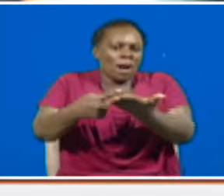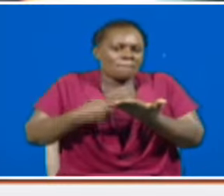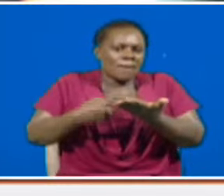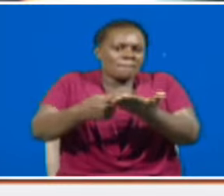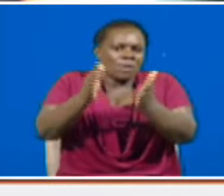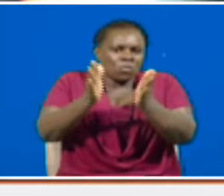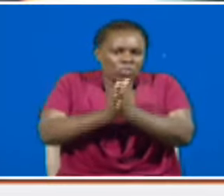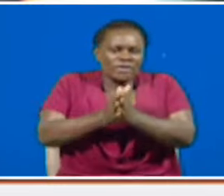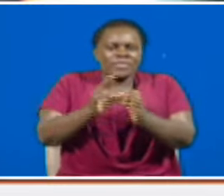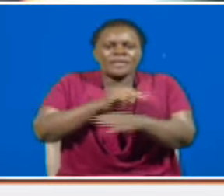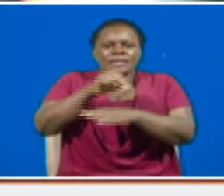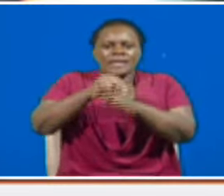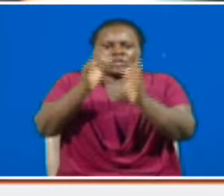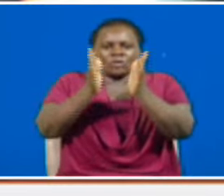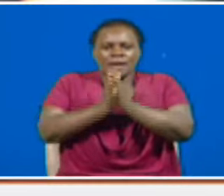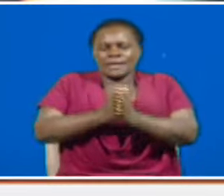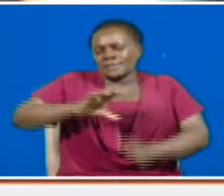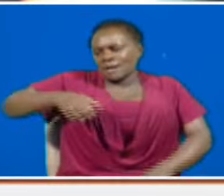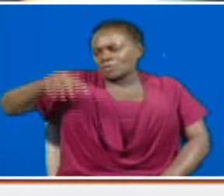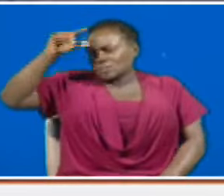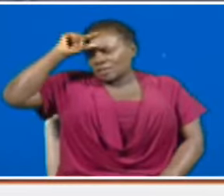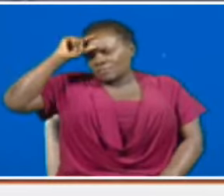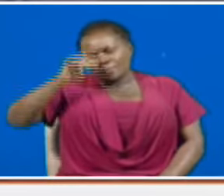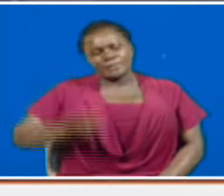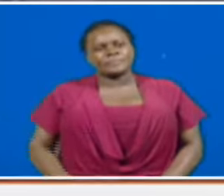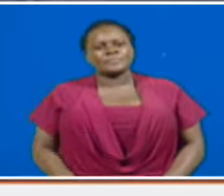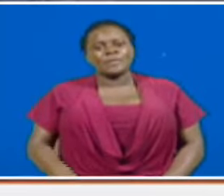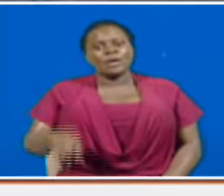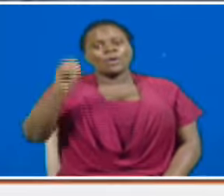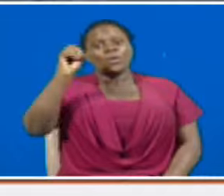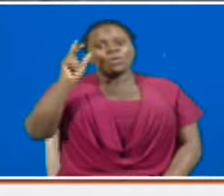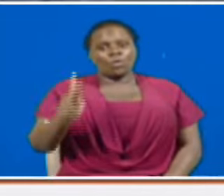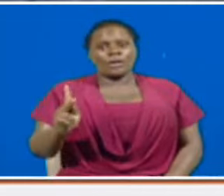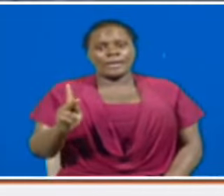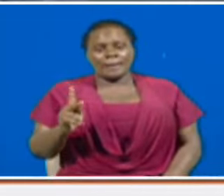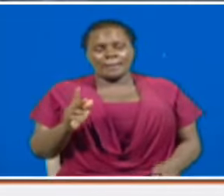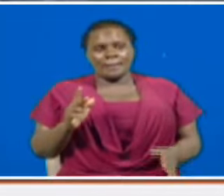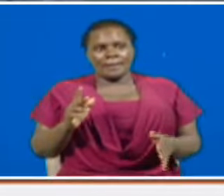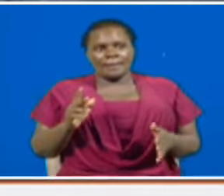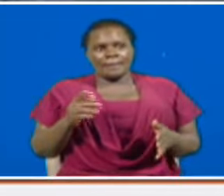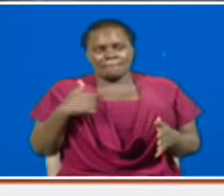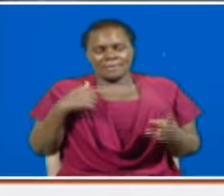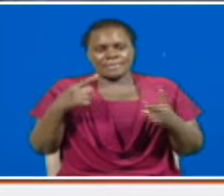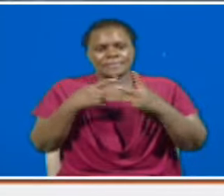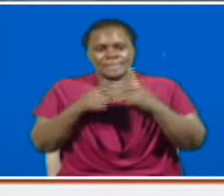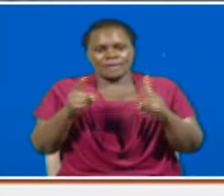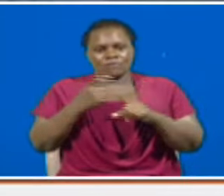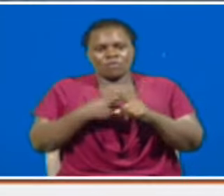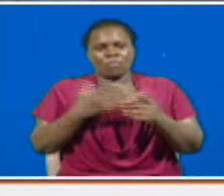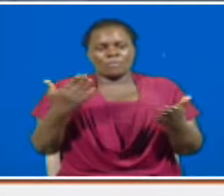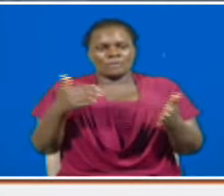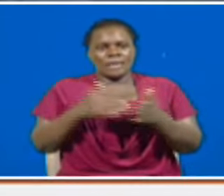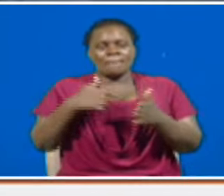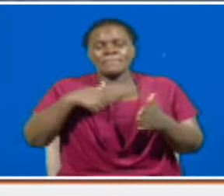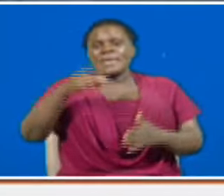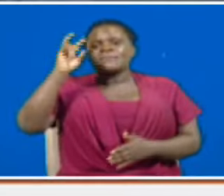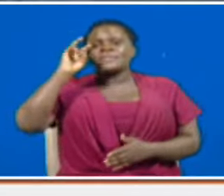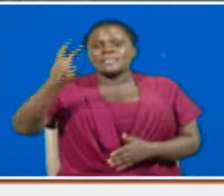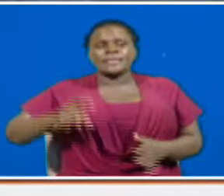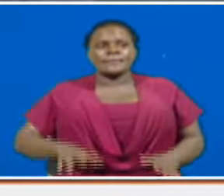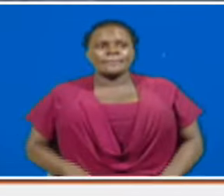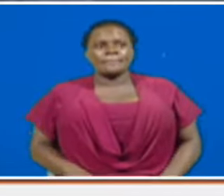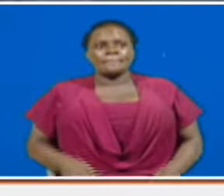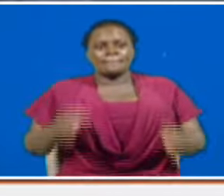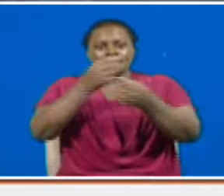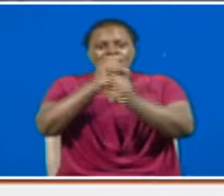the national and county governments. Very well. I'll start from where I left so that I tell Kenyan, because I've seen what